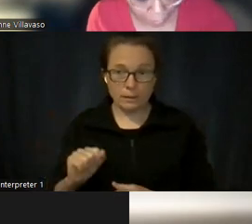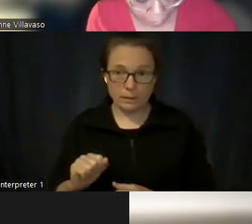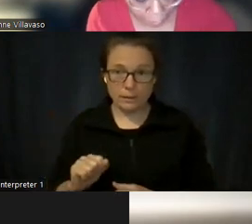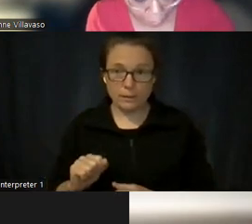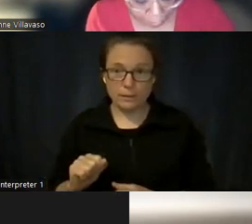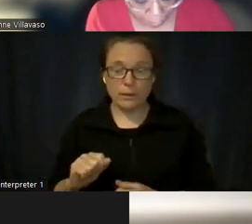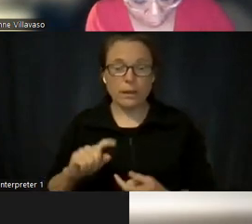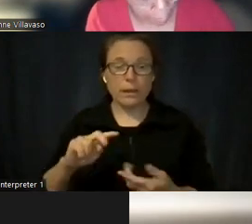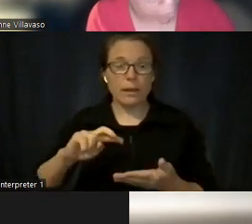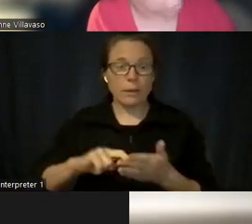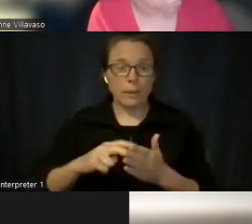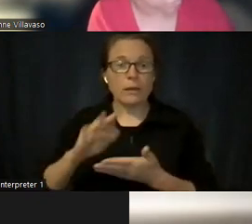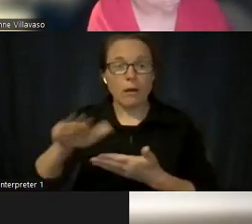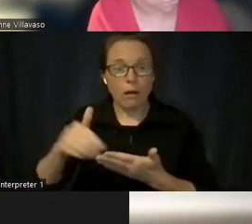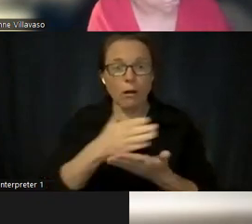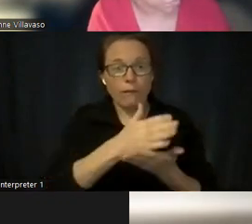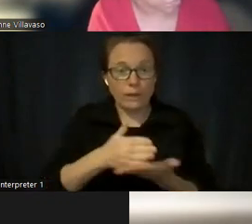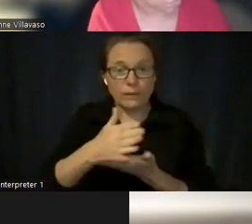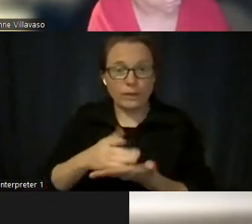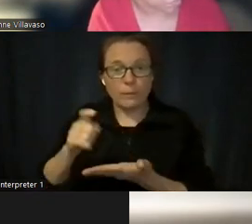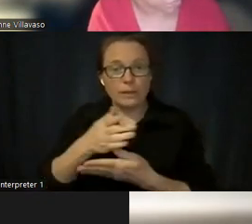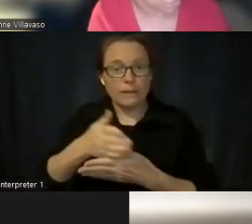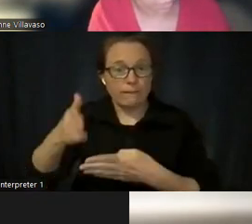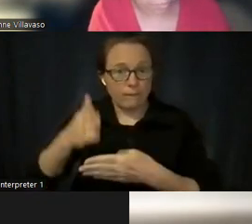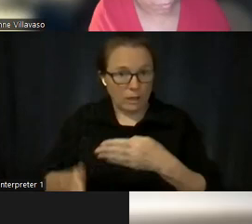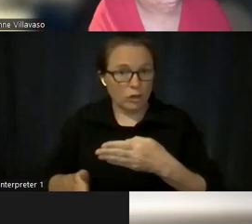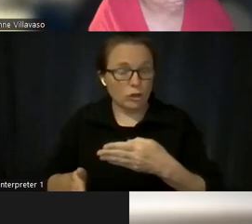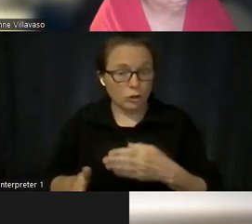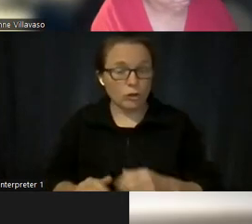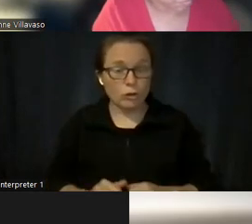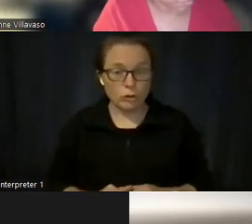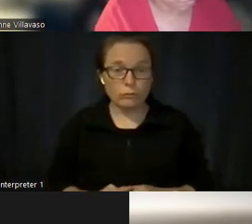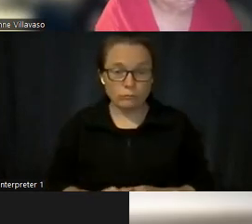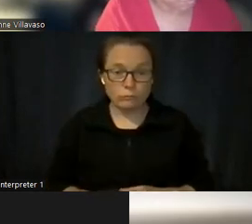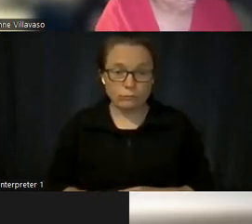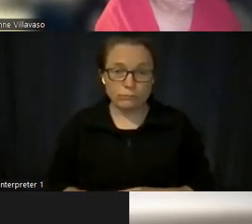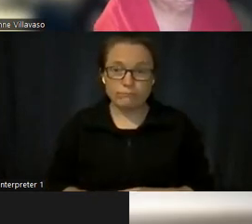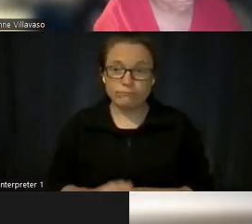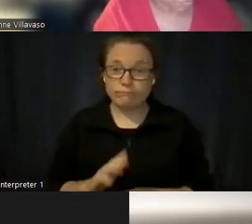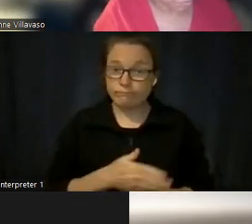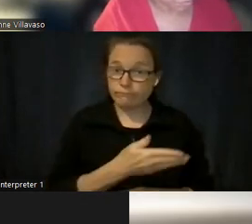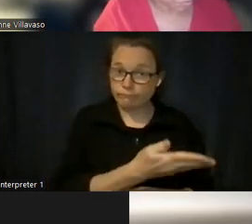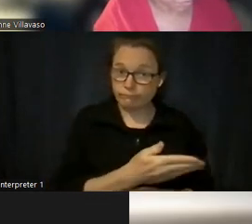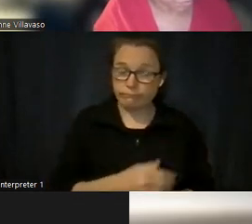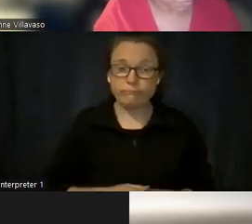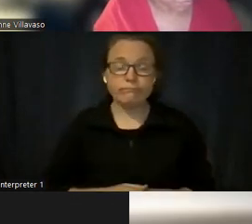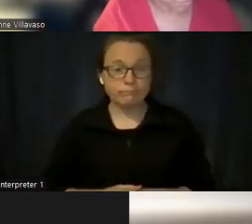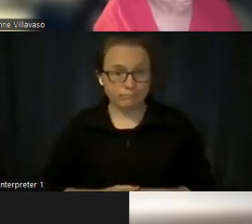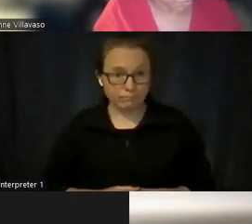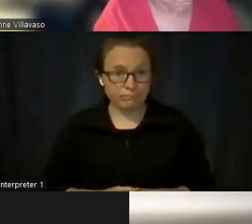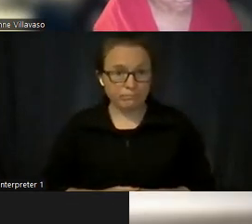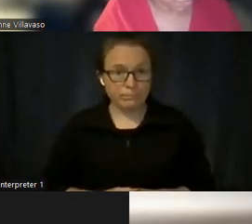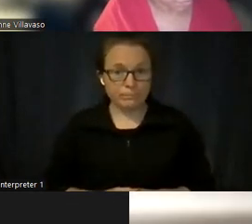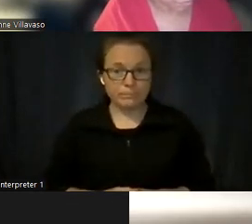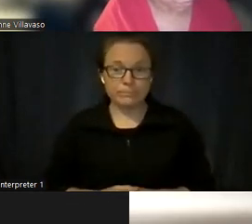all of the phases of work will need to be complete. And just wanted to highlight that while I have the floor. So I'll pass it back over to the facilitators. Thank you.